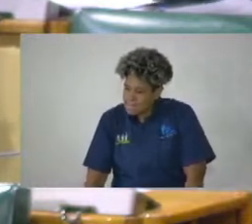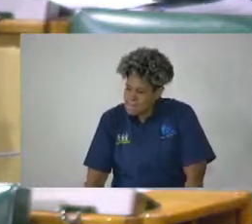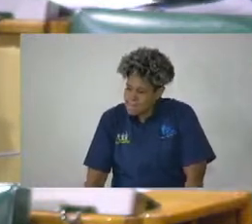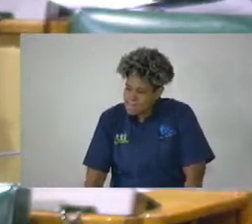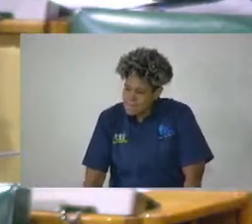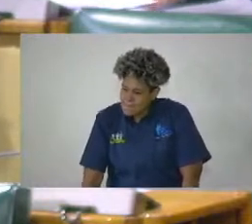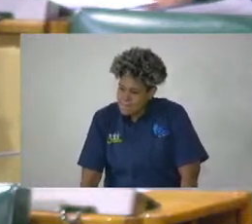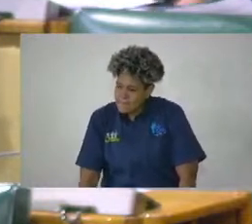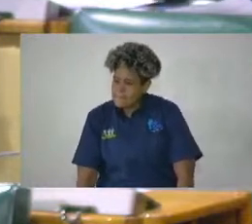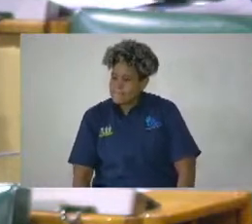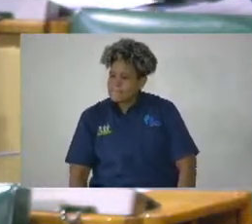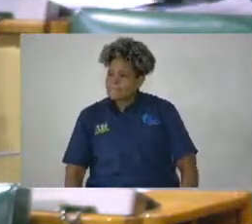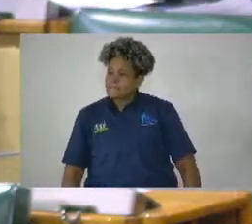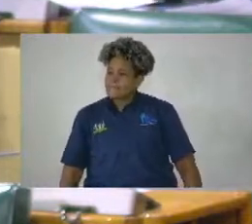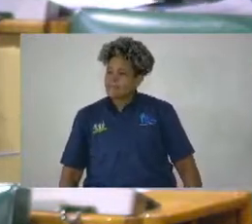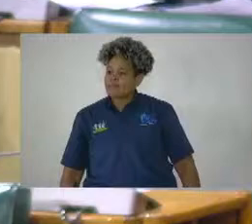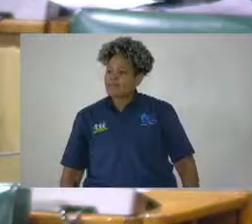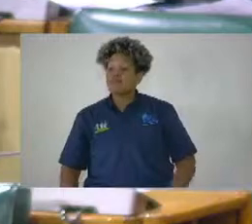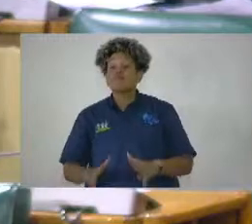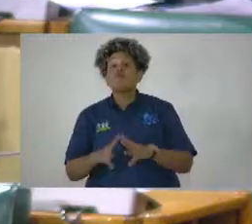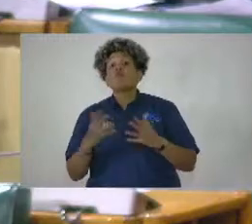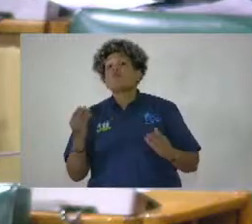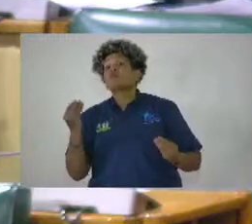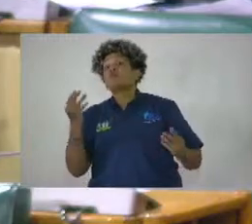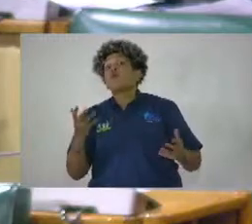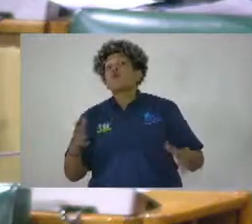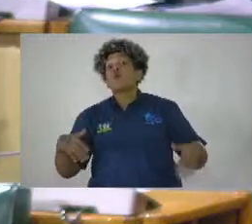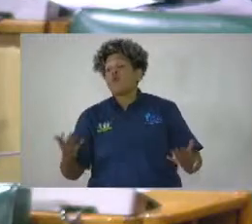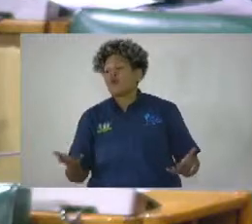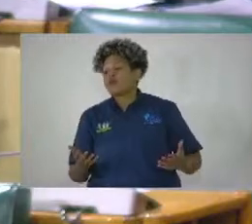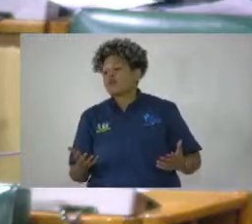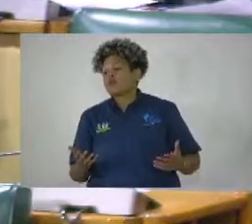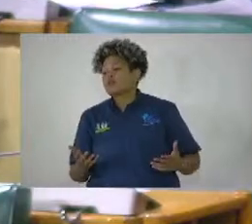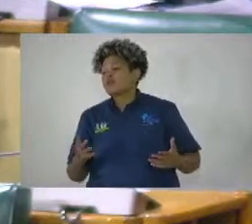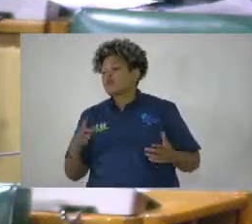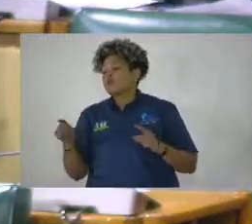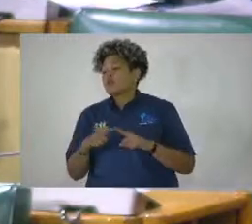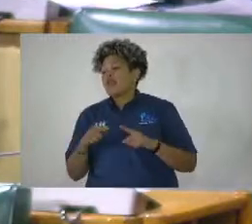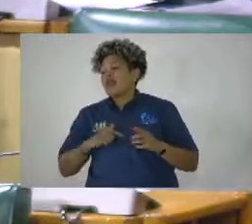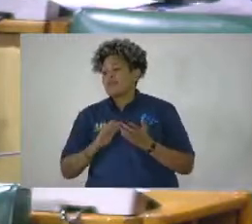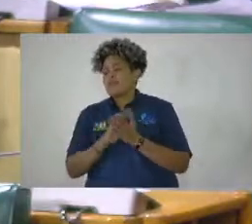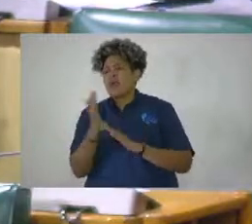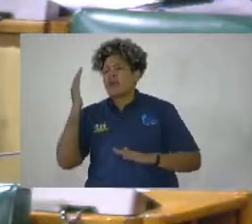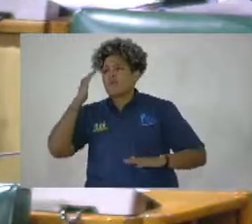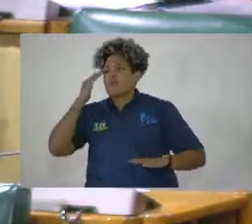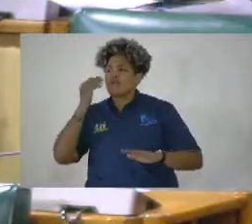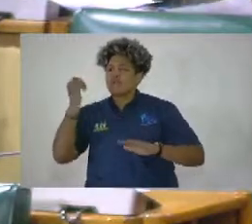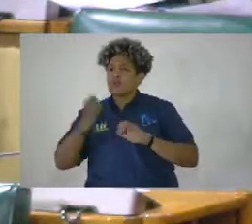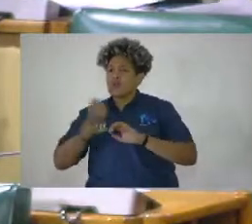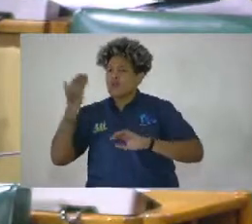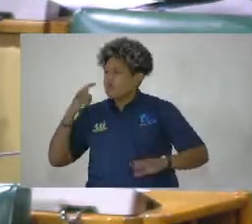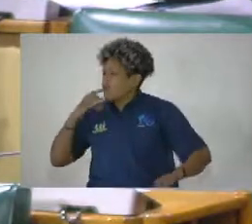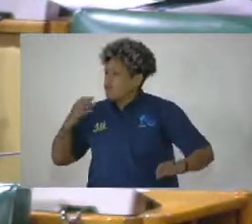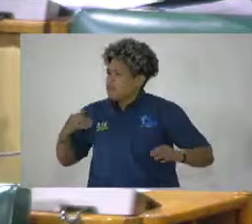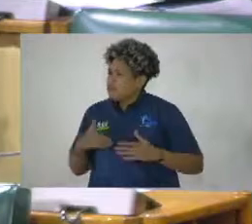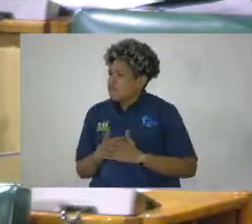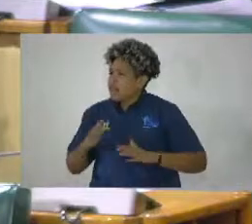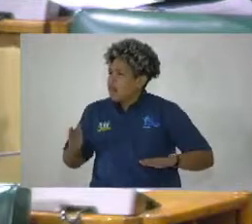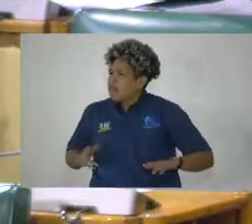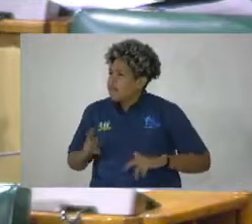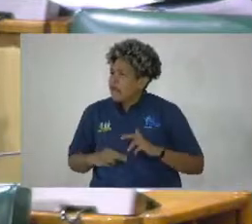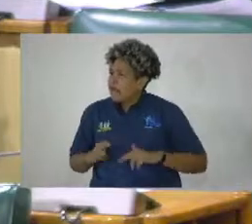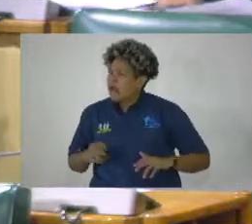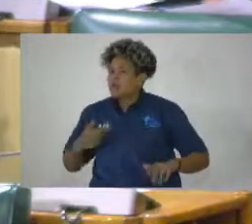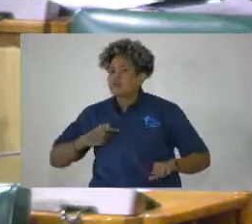So much so, Mr. Speaker, that once I became aware of this a few years ago, we initiated a